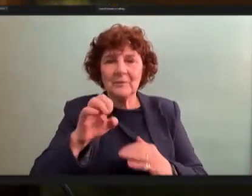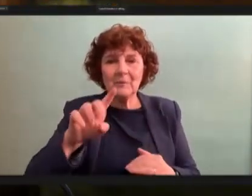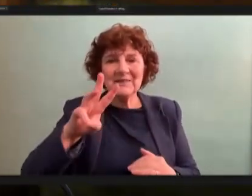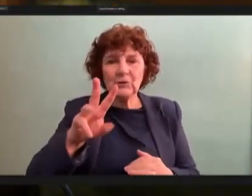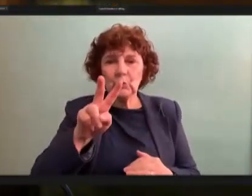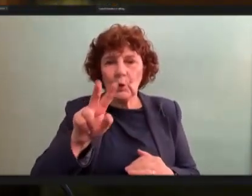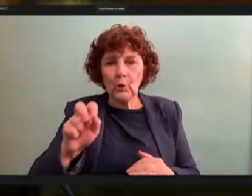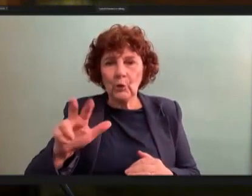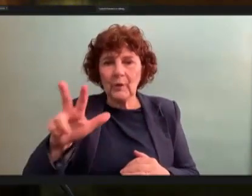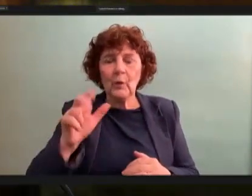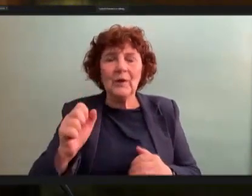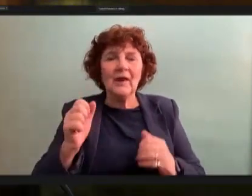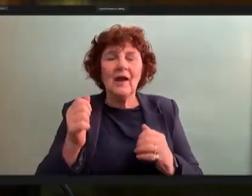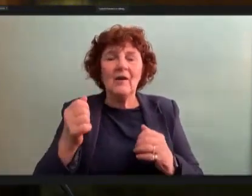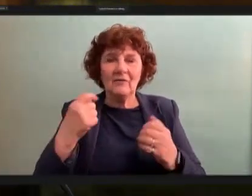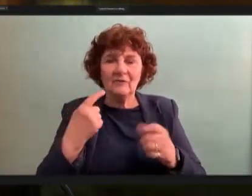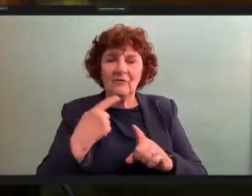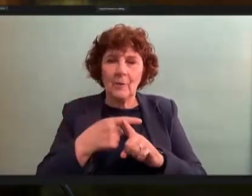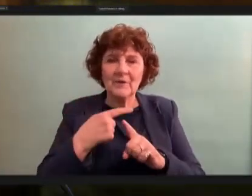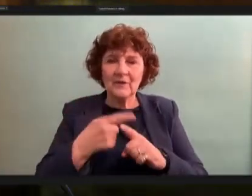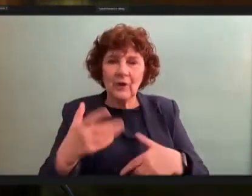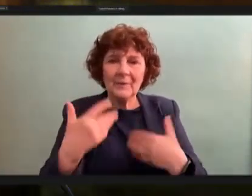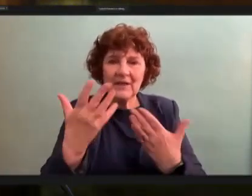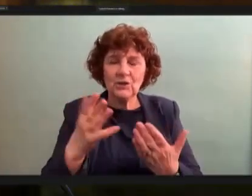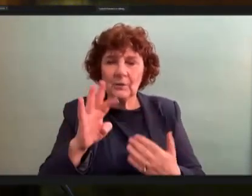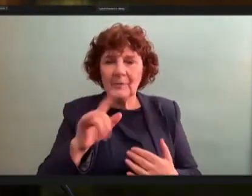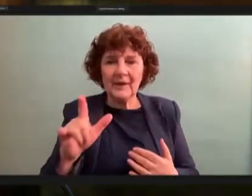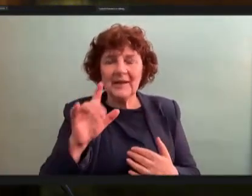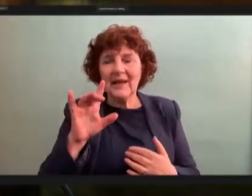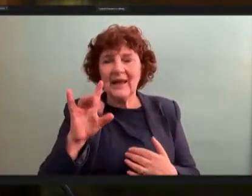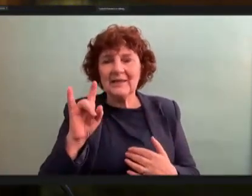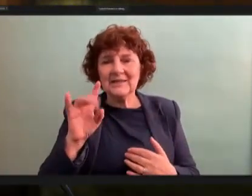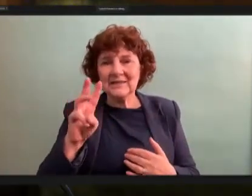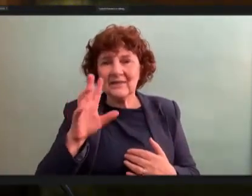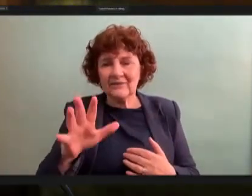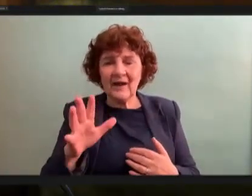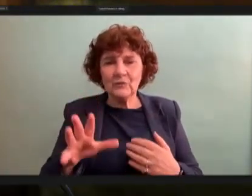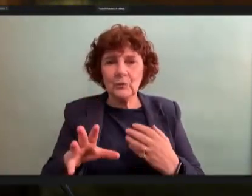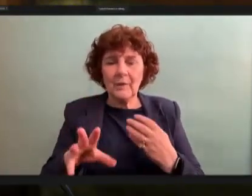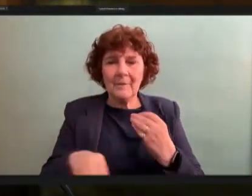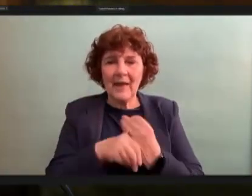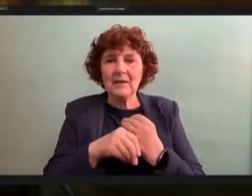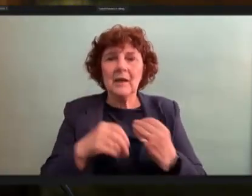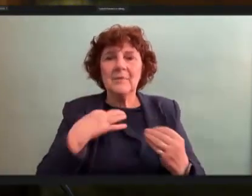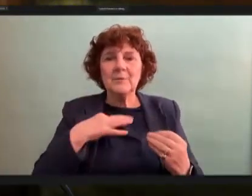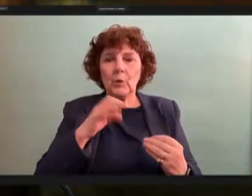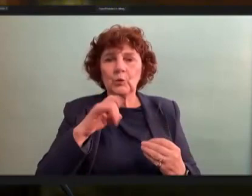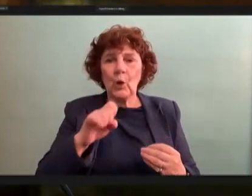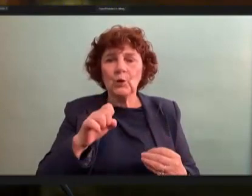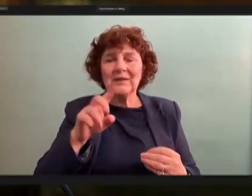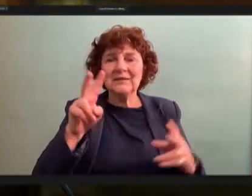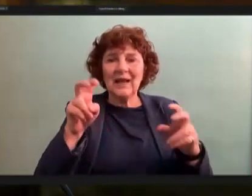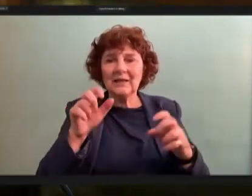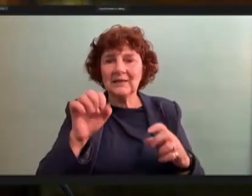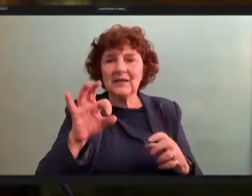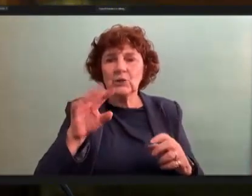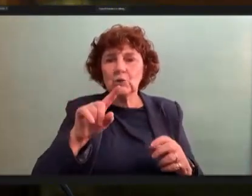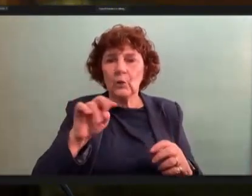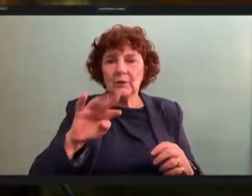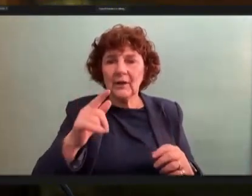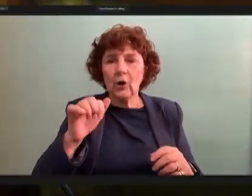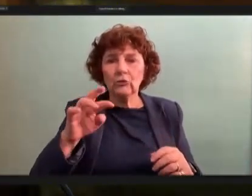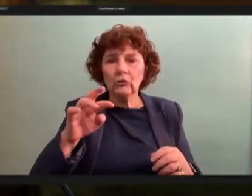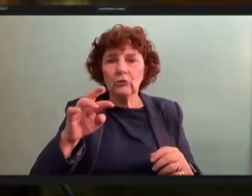recommendation. Bill number 1665, ordinance amending the Pittsburgh Code Title IX zoning, Article 2, Base Zoning